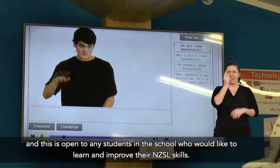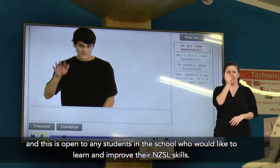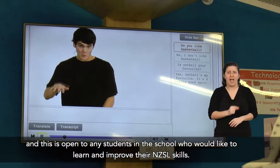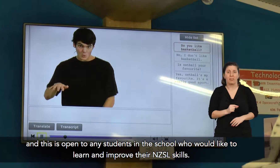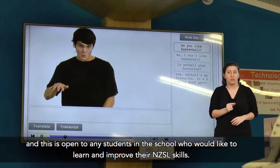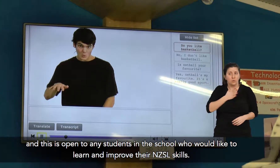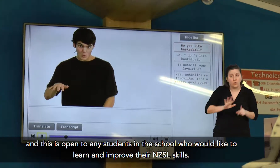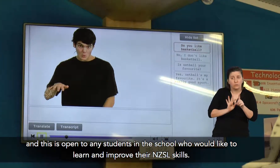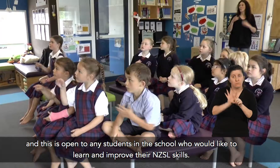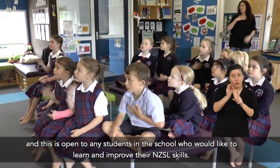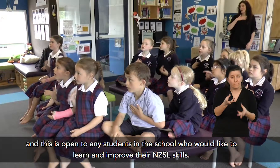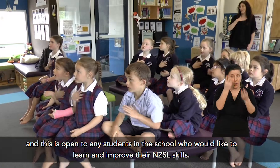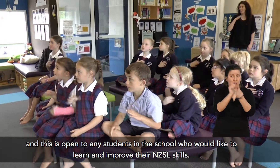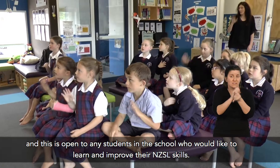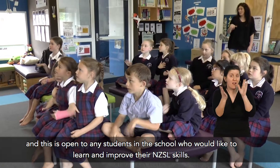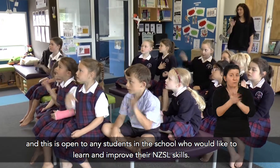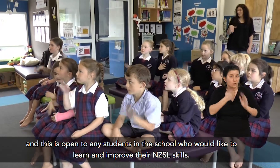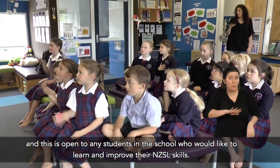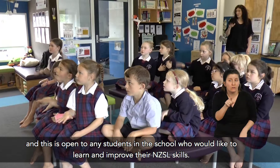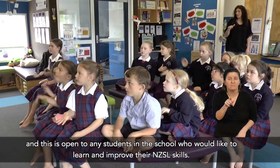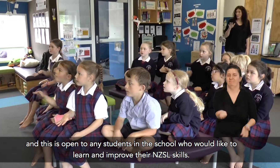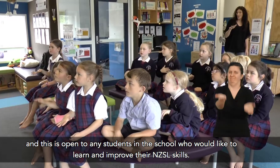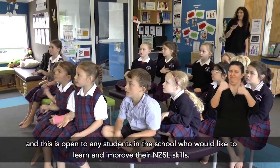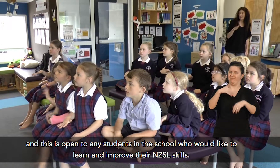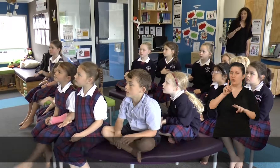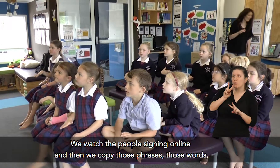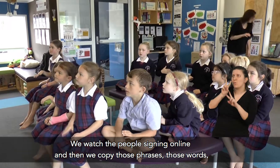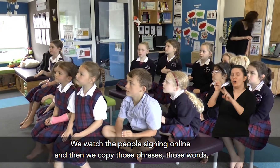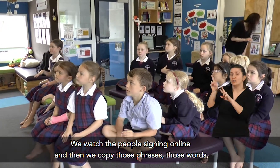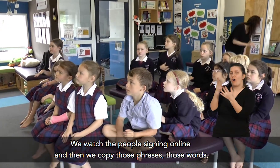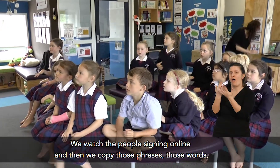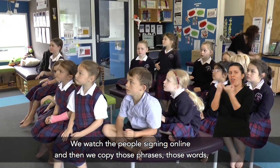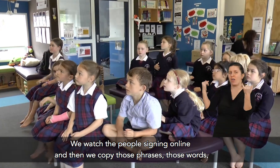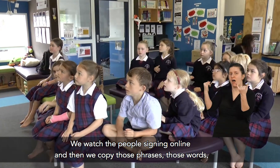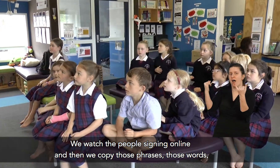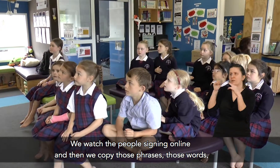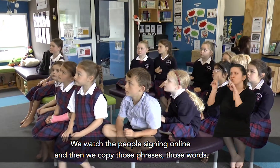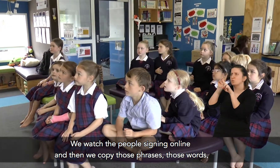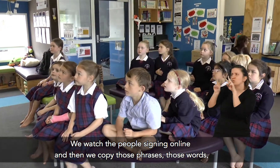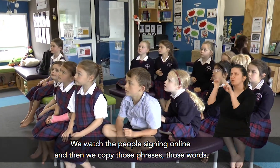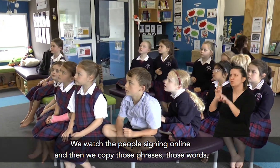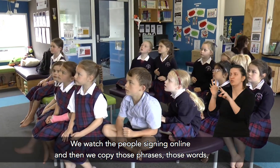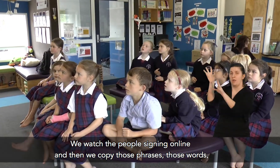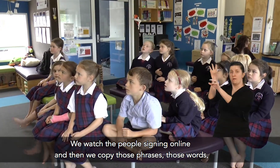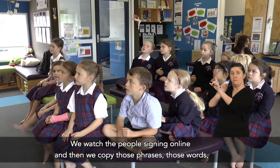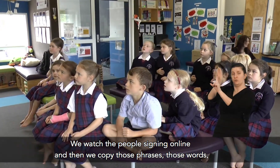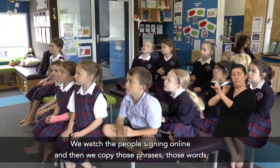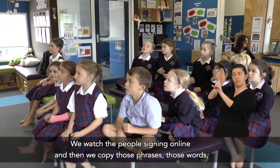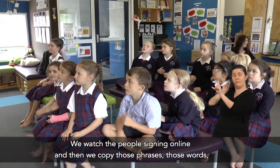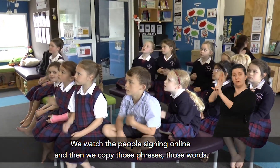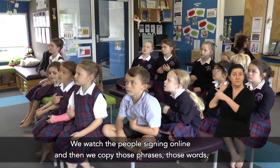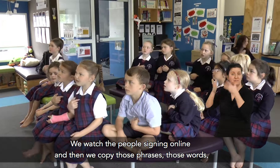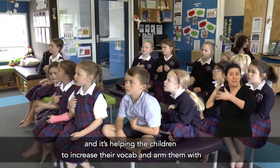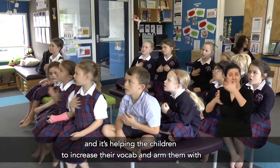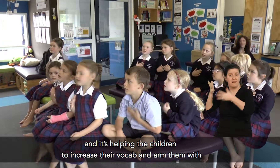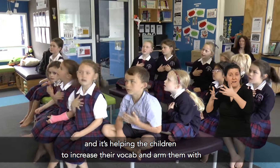school who would like to learn and improve their NZSL skills. We watch the people signing online and then we copy those phrases,